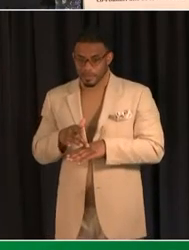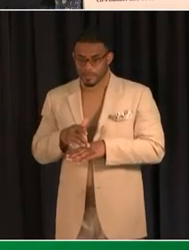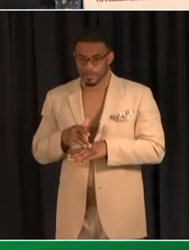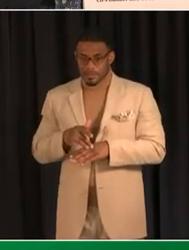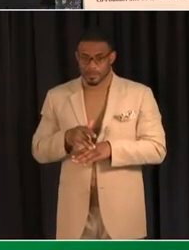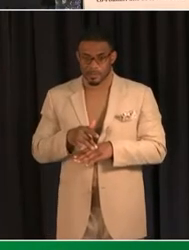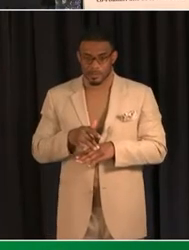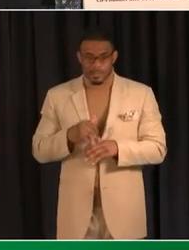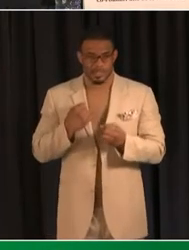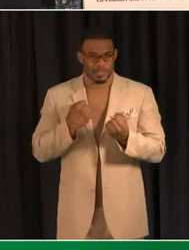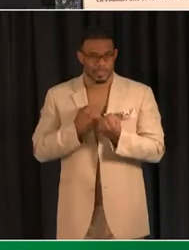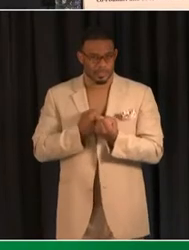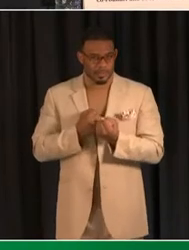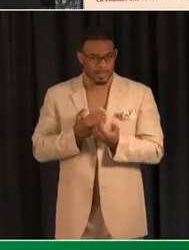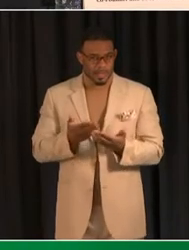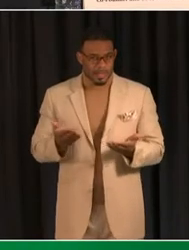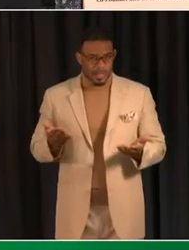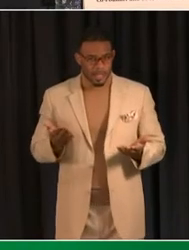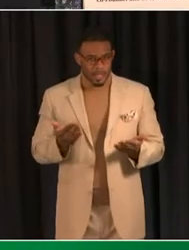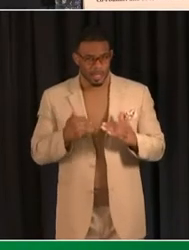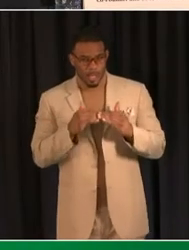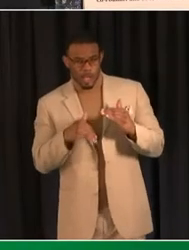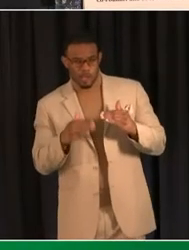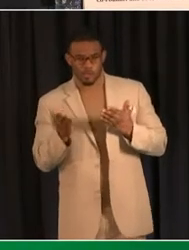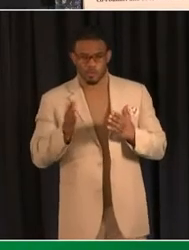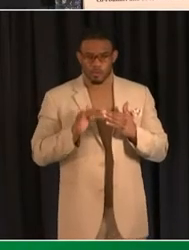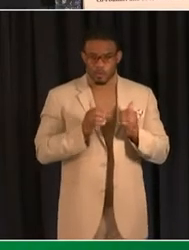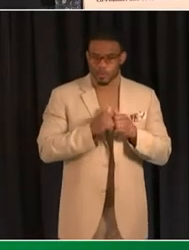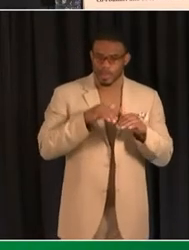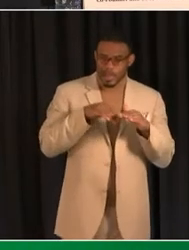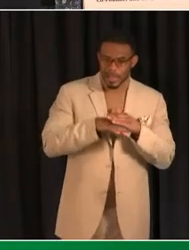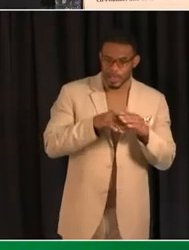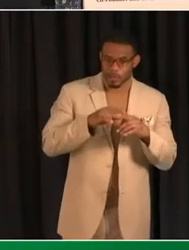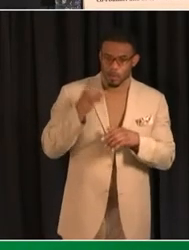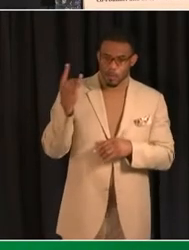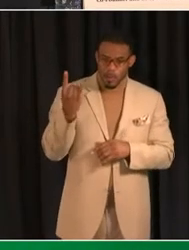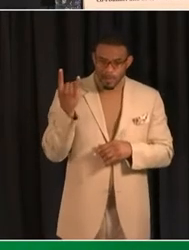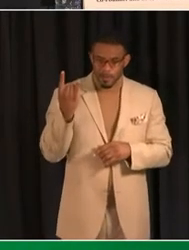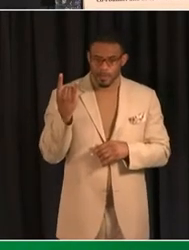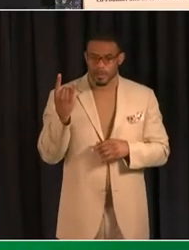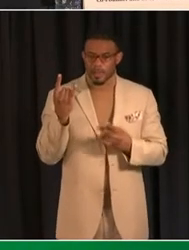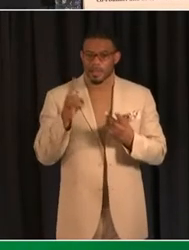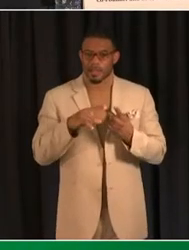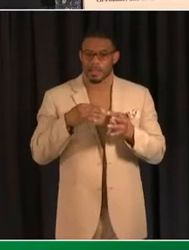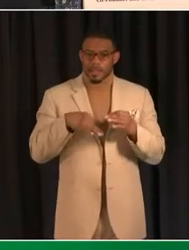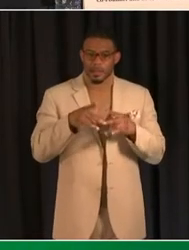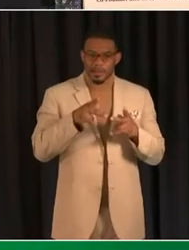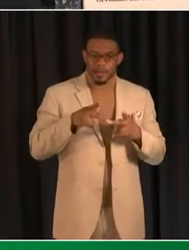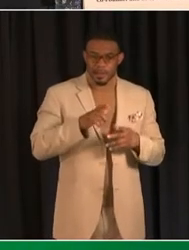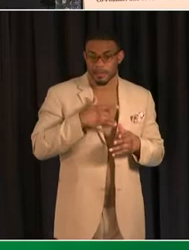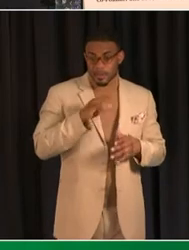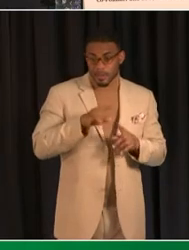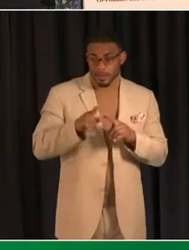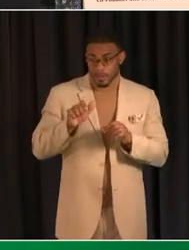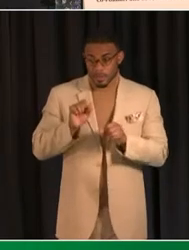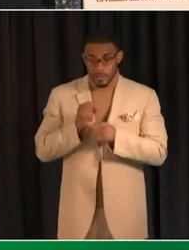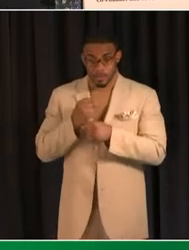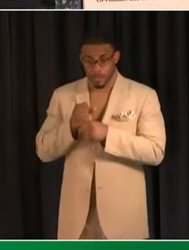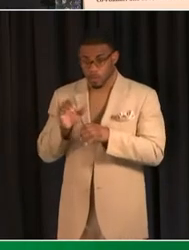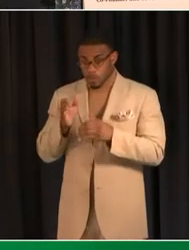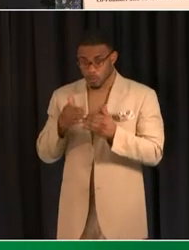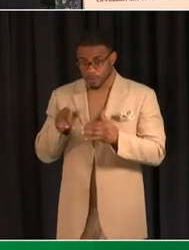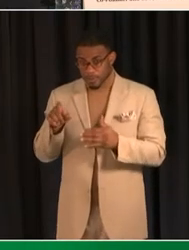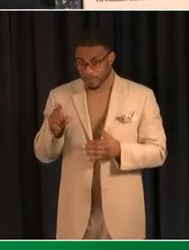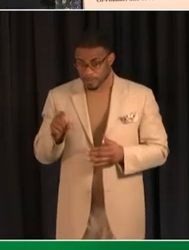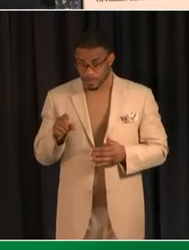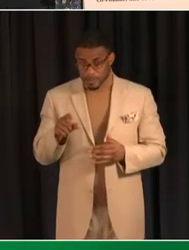spaces. Supplying the underserved communities with access to Wi-Fi in places that they feel as though that they can